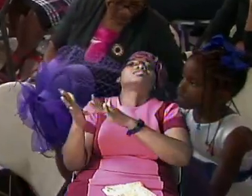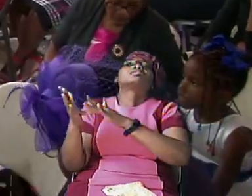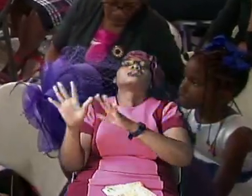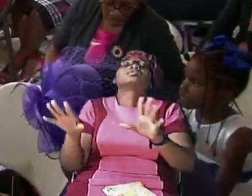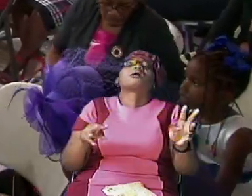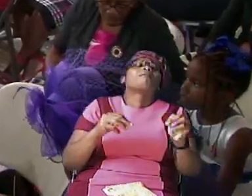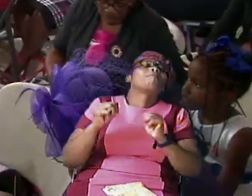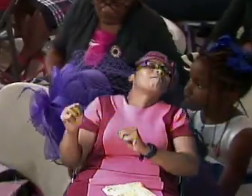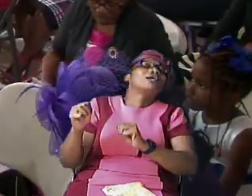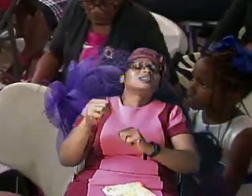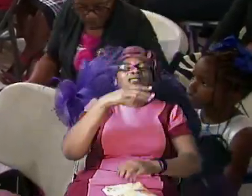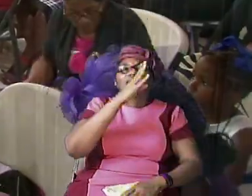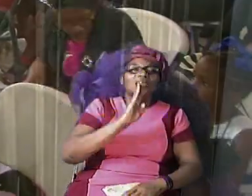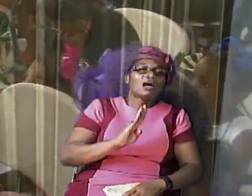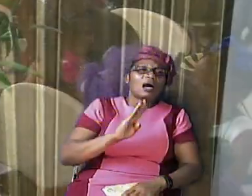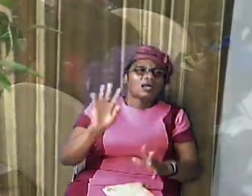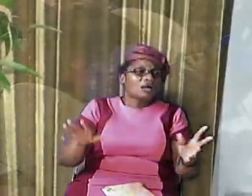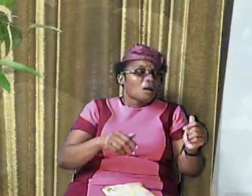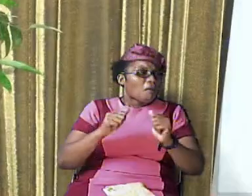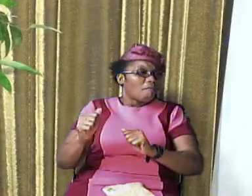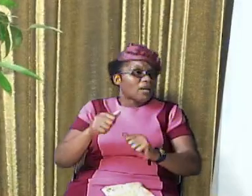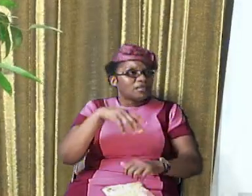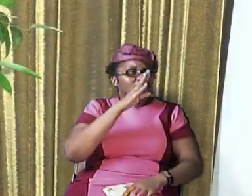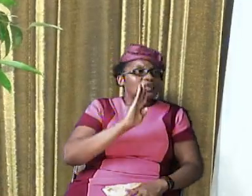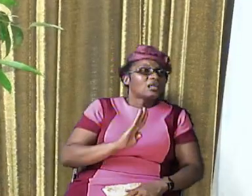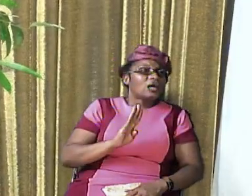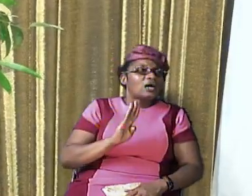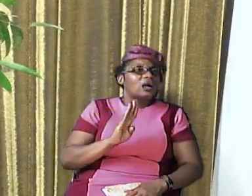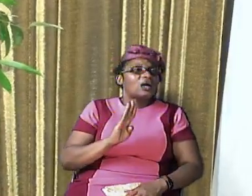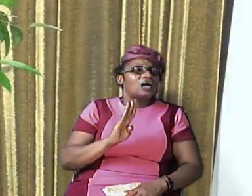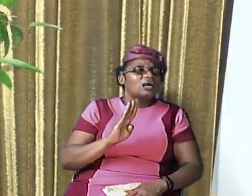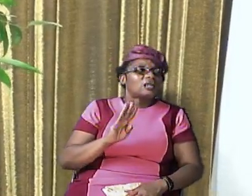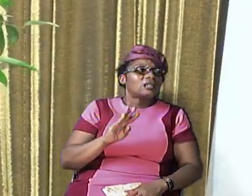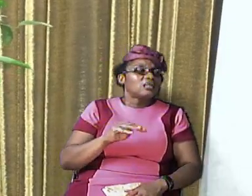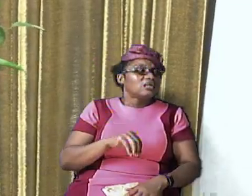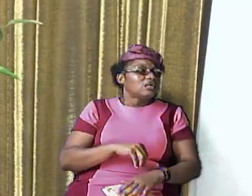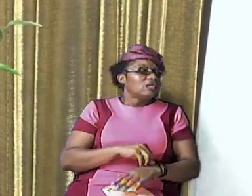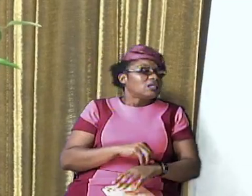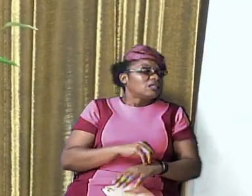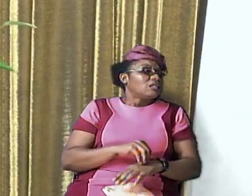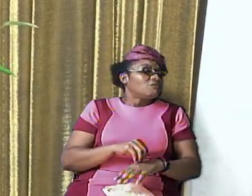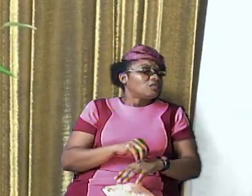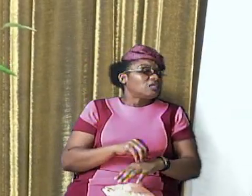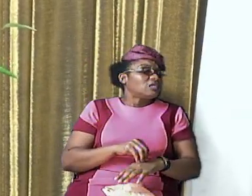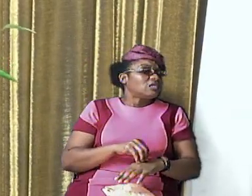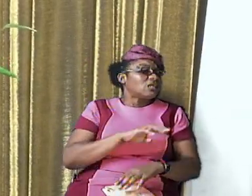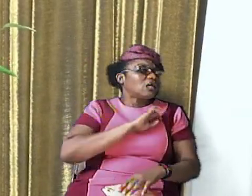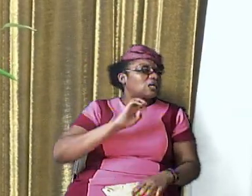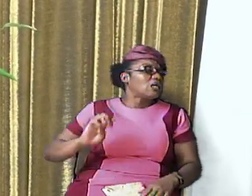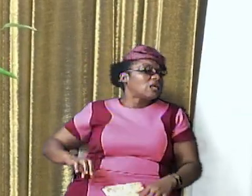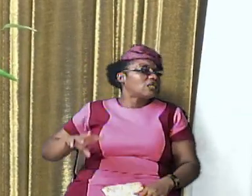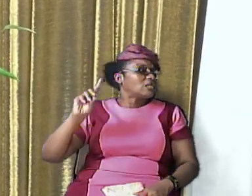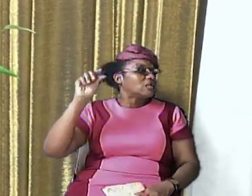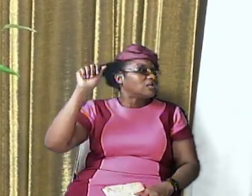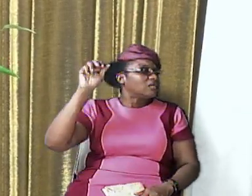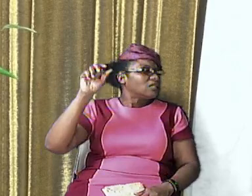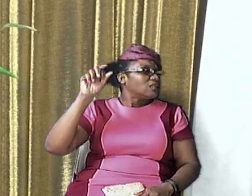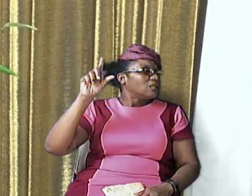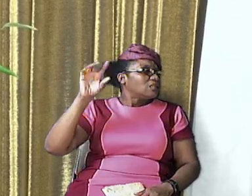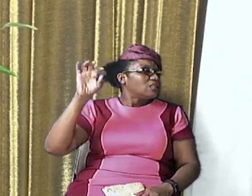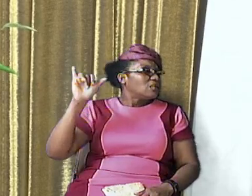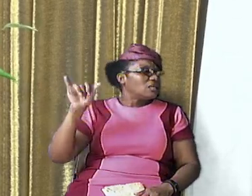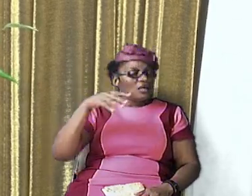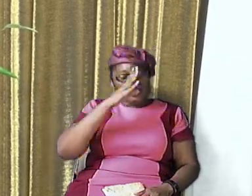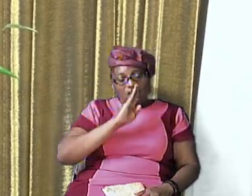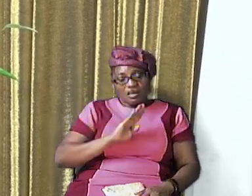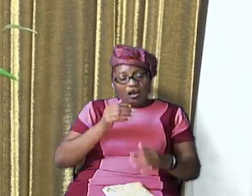Mighty God. Mighty God. Minister Daly. Elder Daly. God bless you, sir.